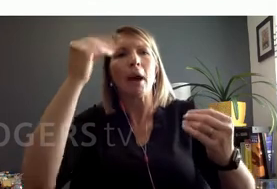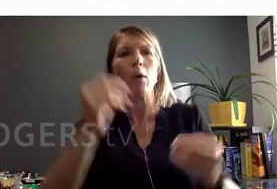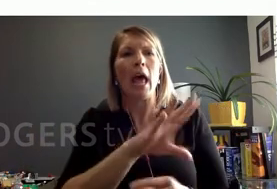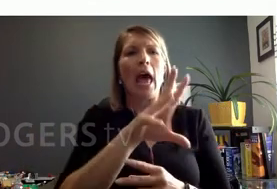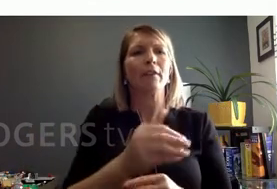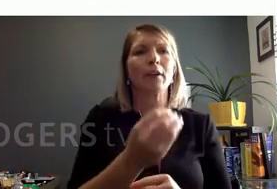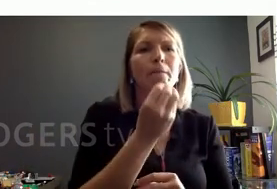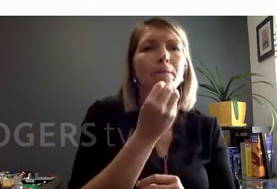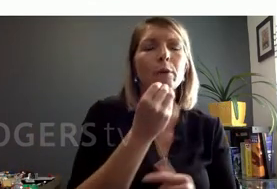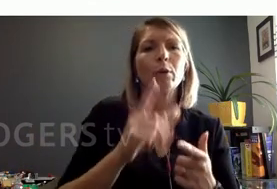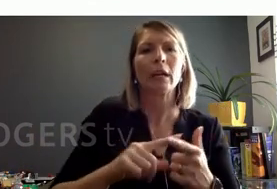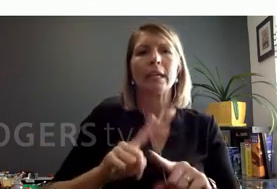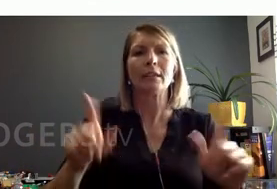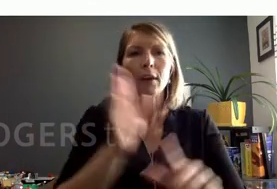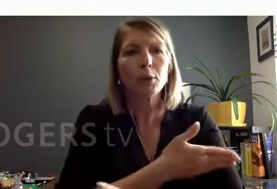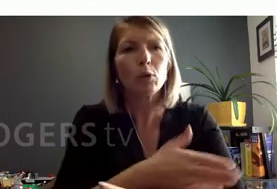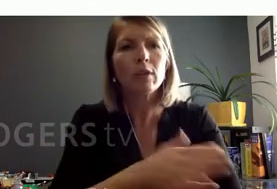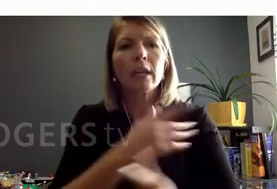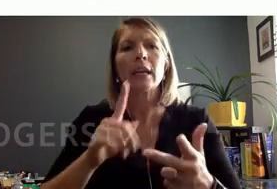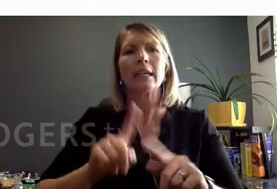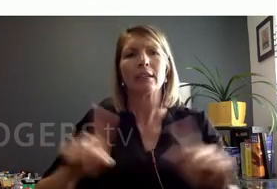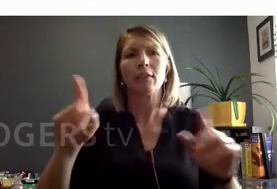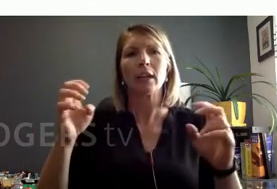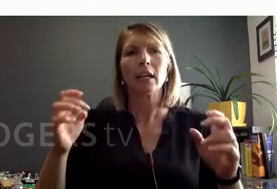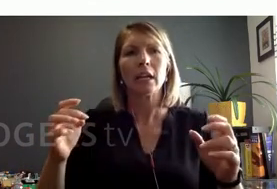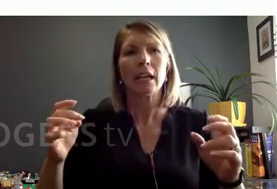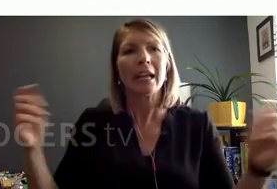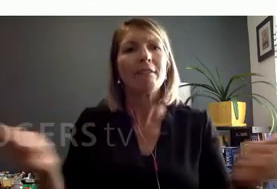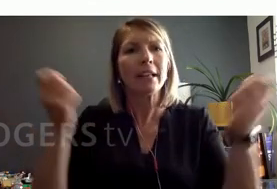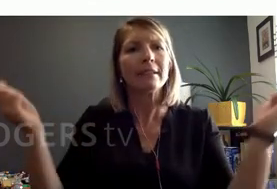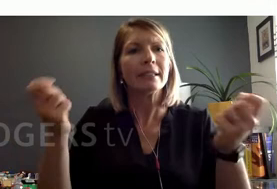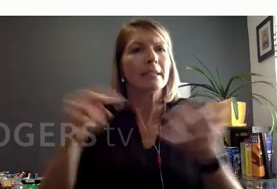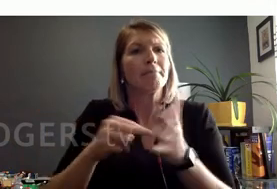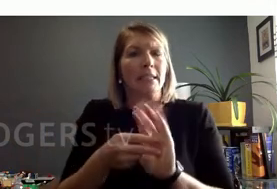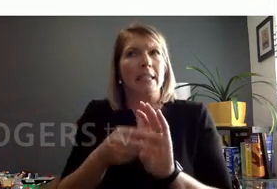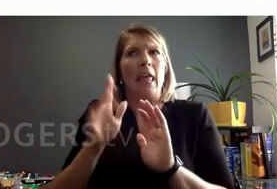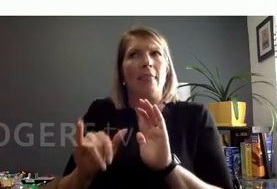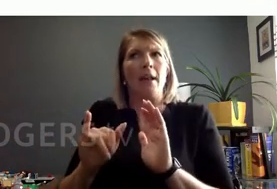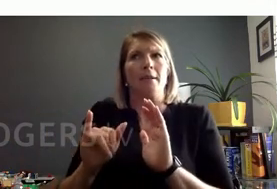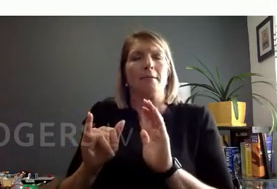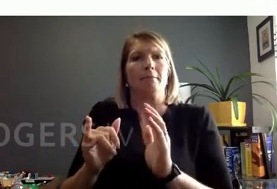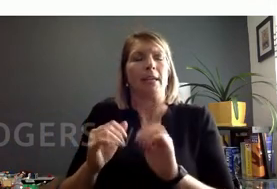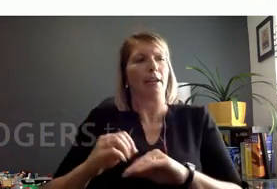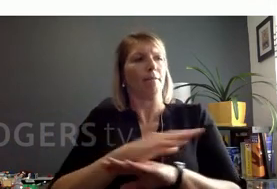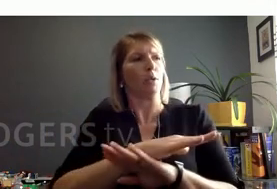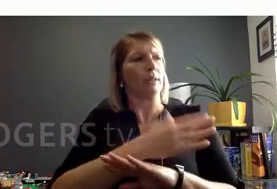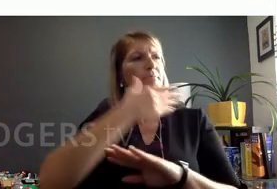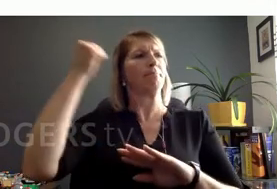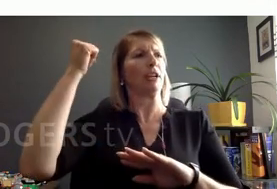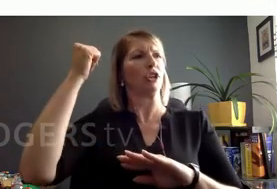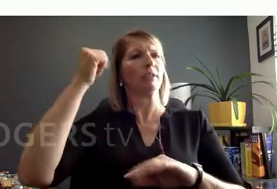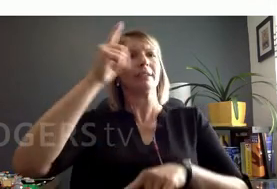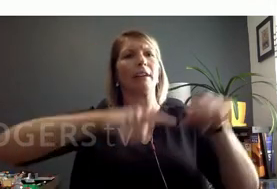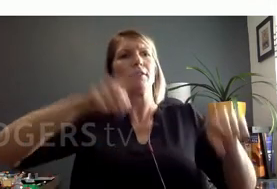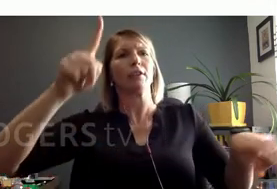music, festivals, and so on and so forth. And and you know, by definition, we bring in all